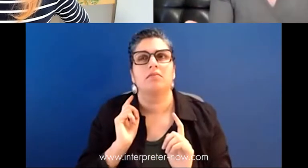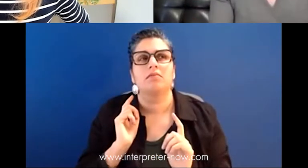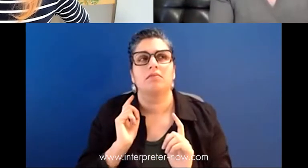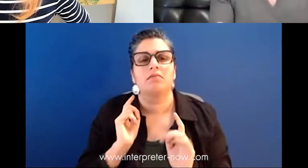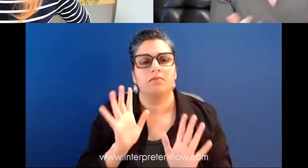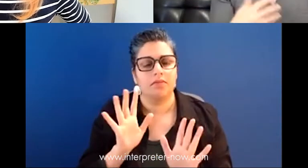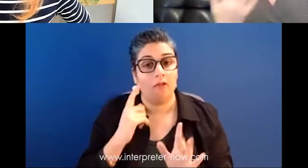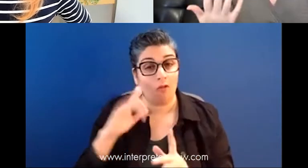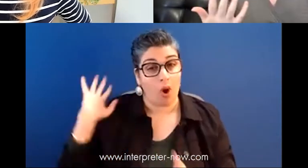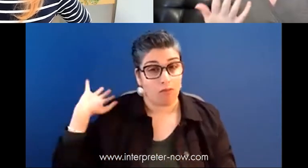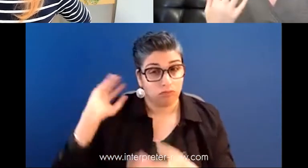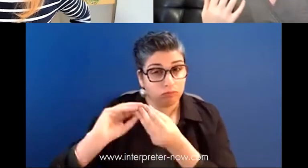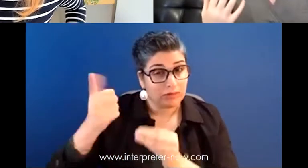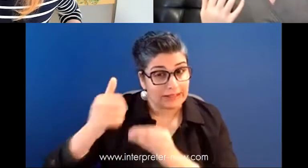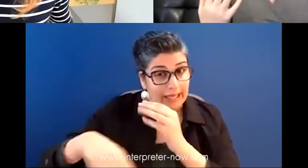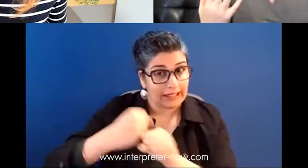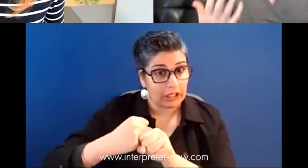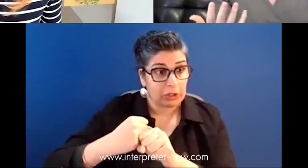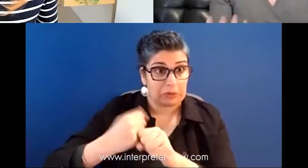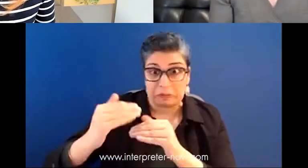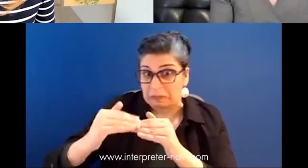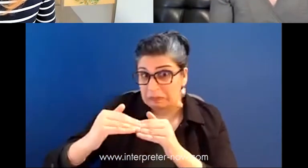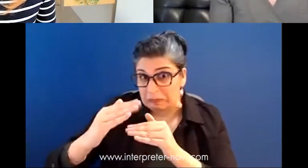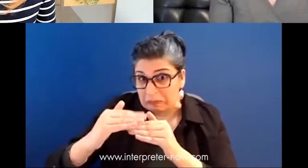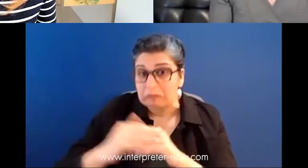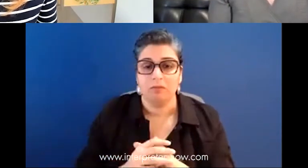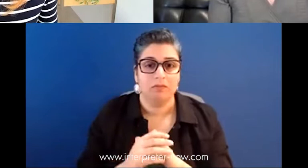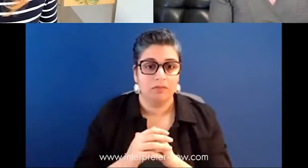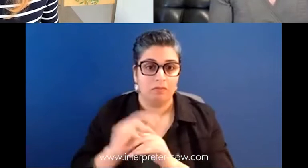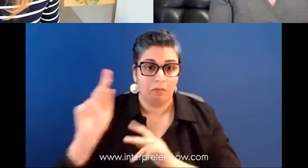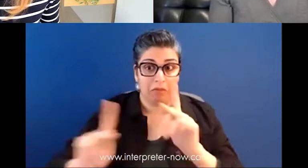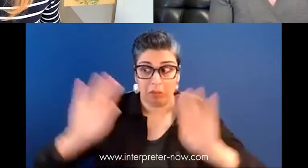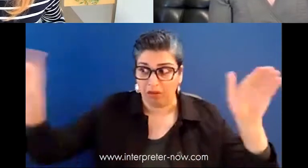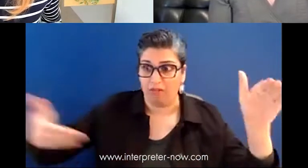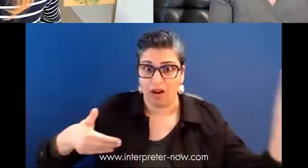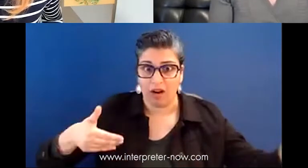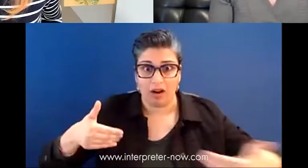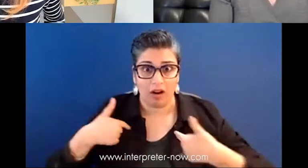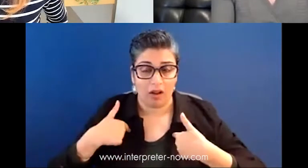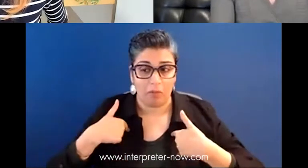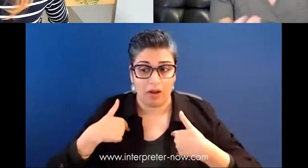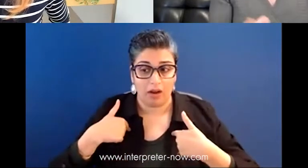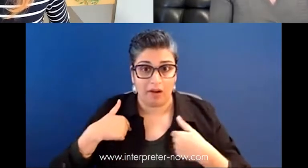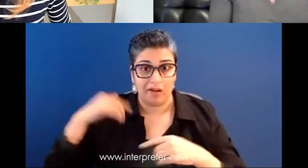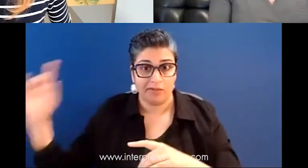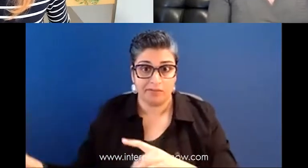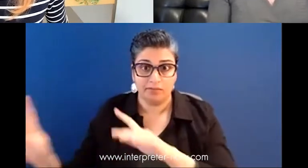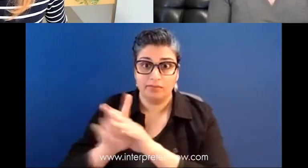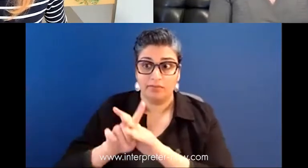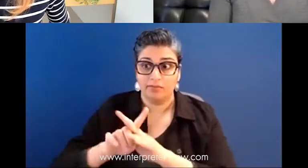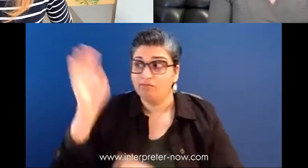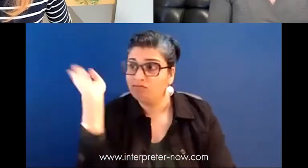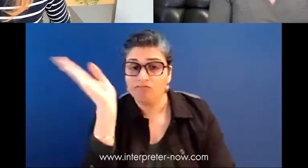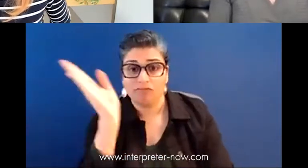10 years now or more, people have been inviting me to come talk to their boards about the business case for